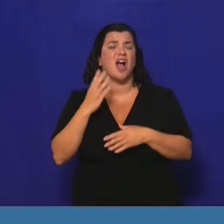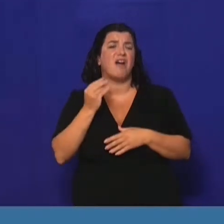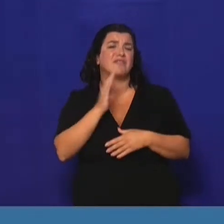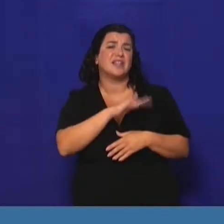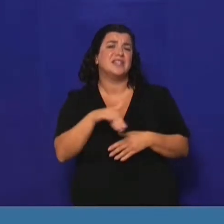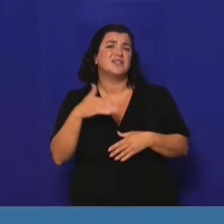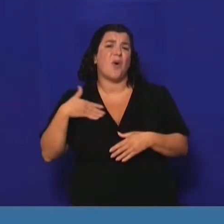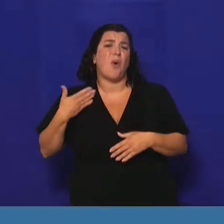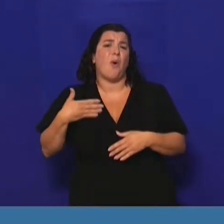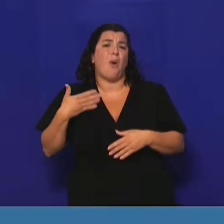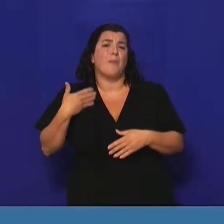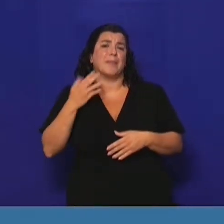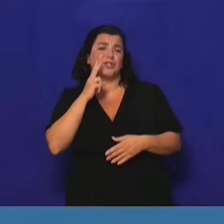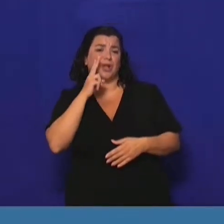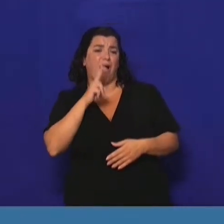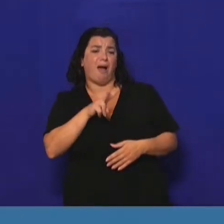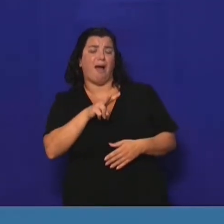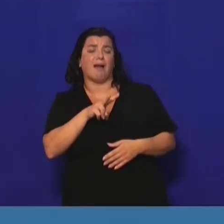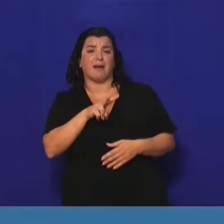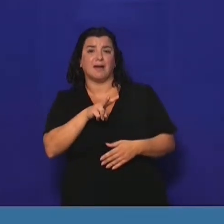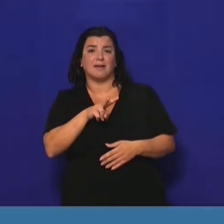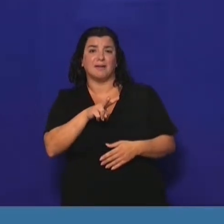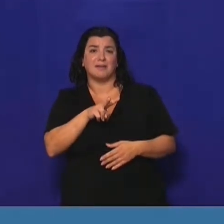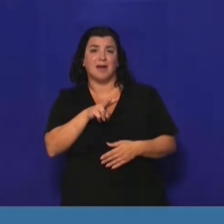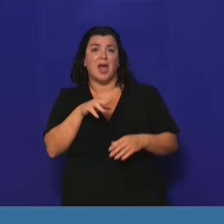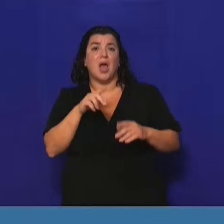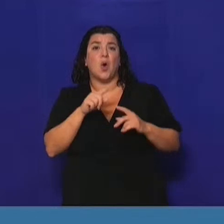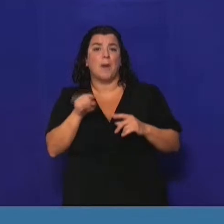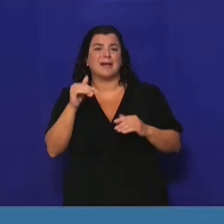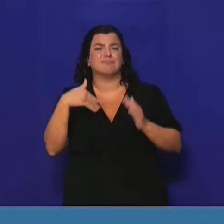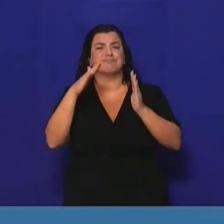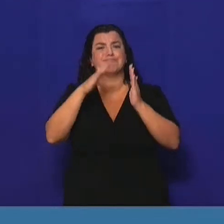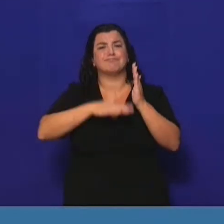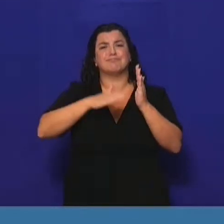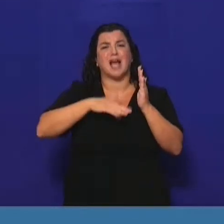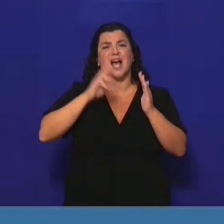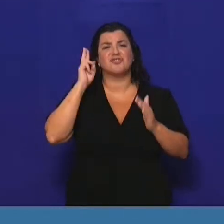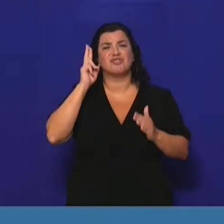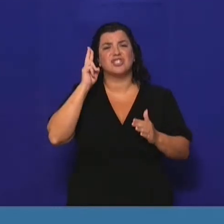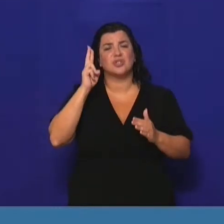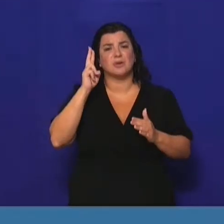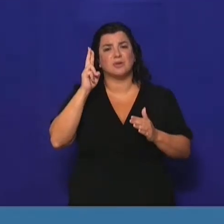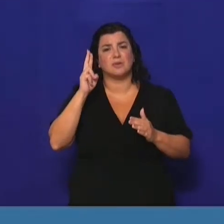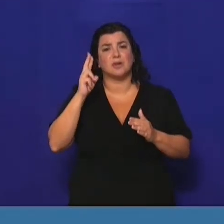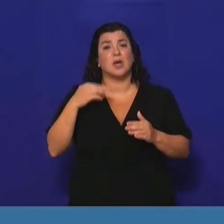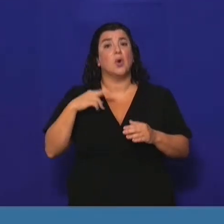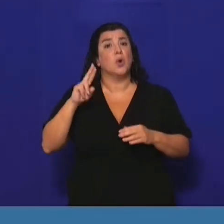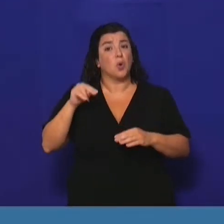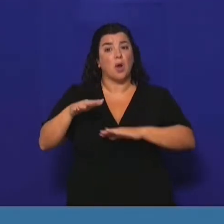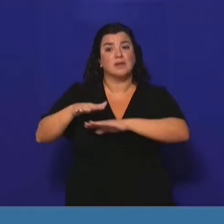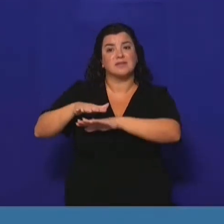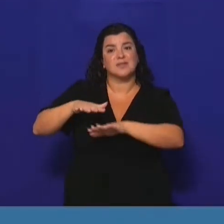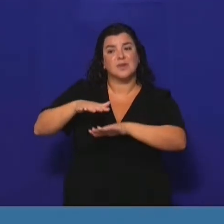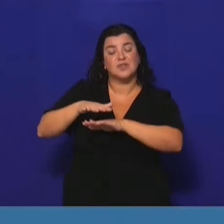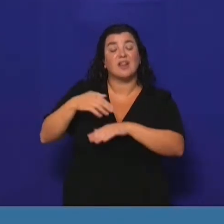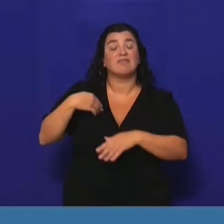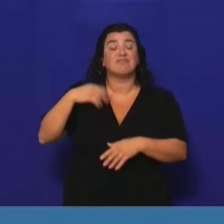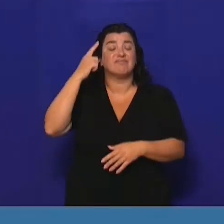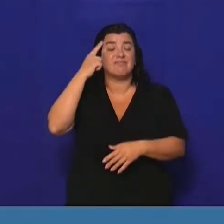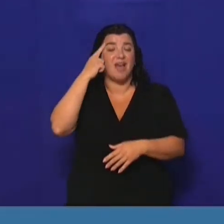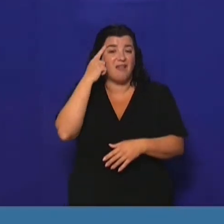jħobbu l-sports u allura hemmhekk dejjem tnaqqas ir-riskju. Anke f'sitwazzjonijiet li aħna nafu li ma nistgħux